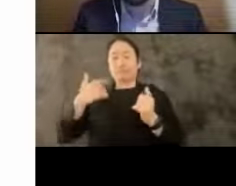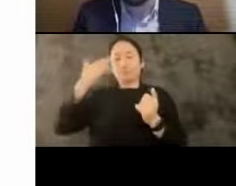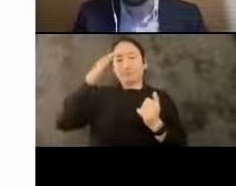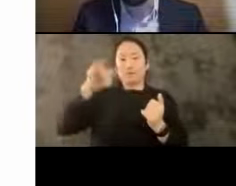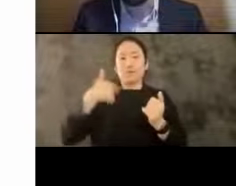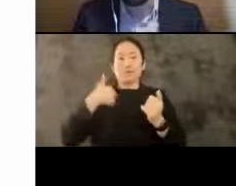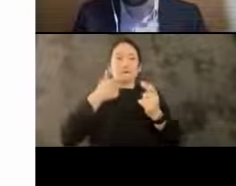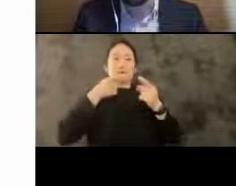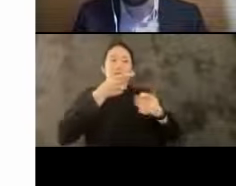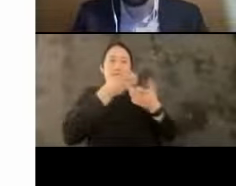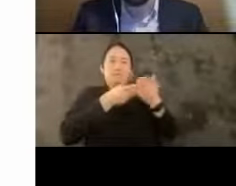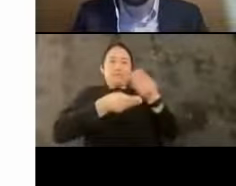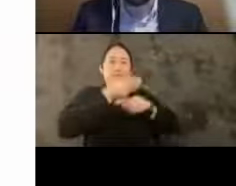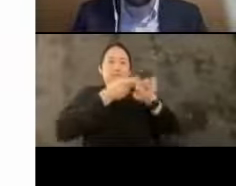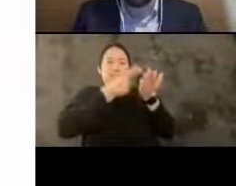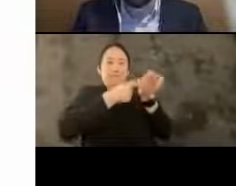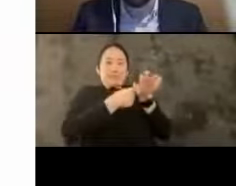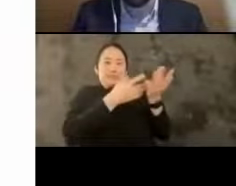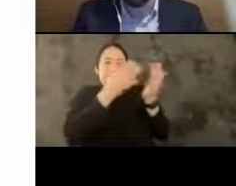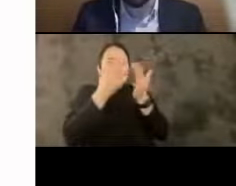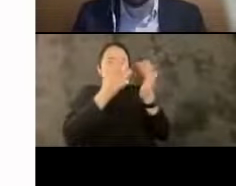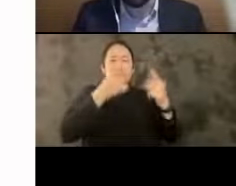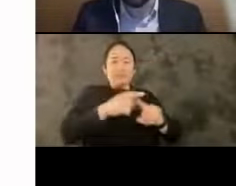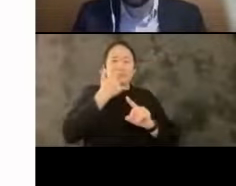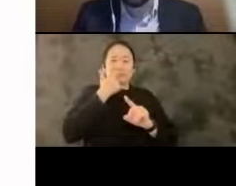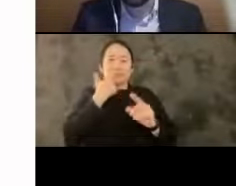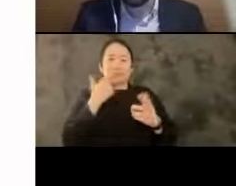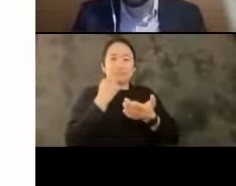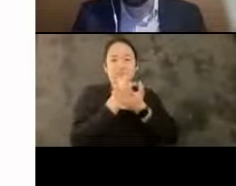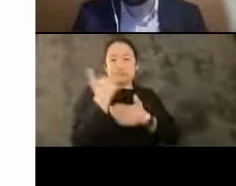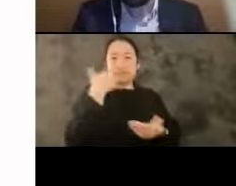budget period that was just adopted this past summer.